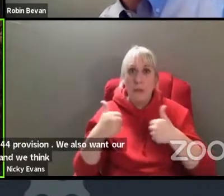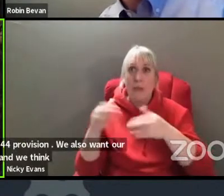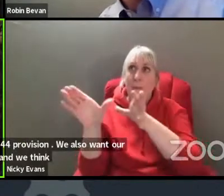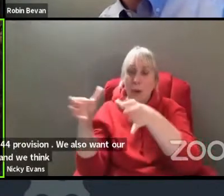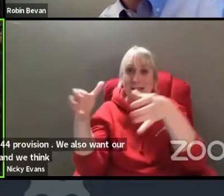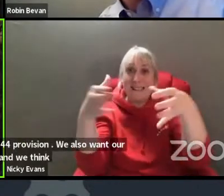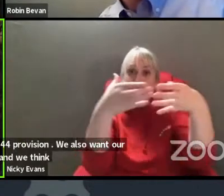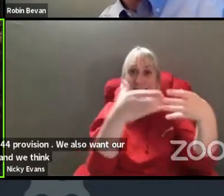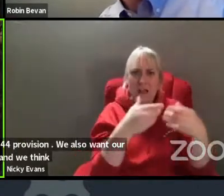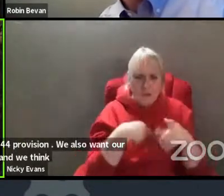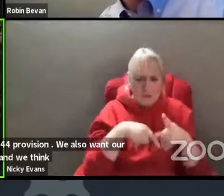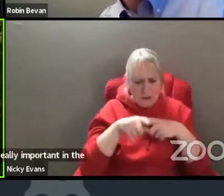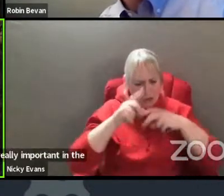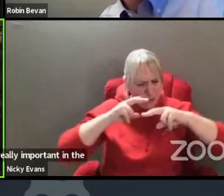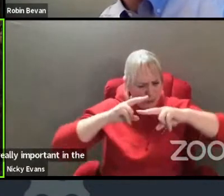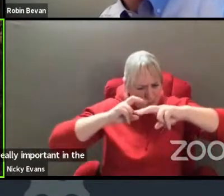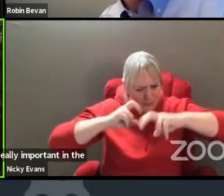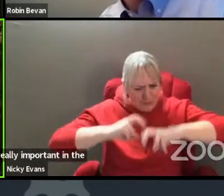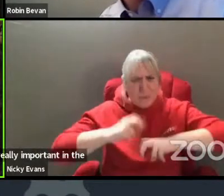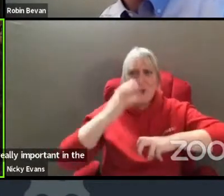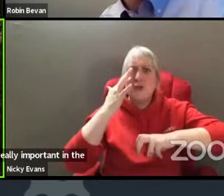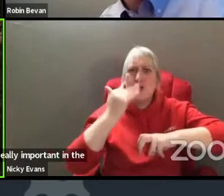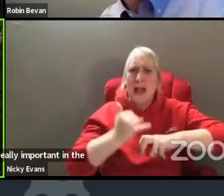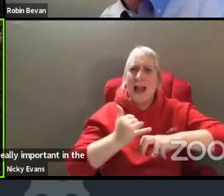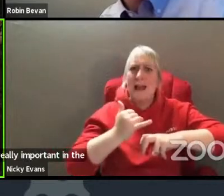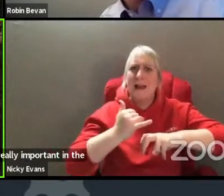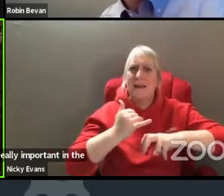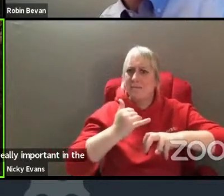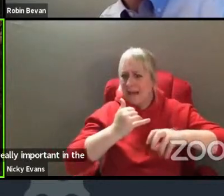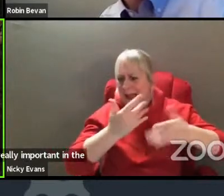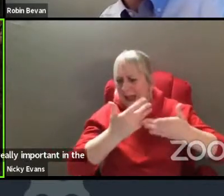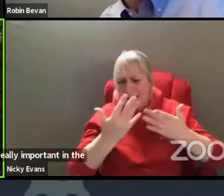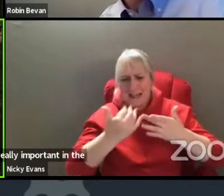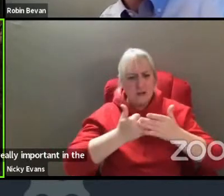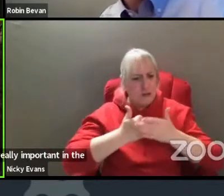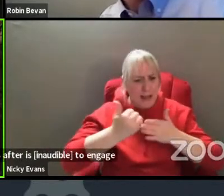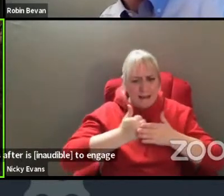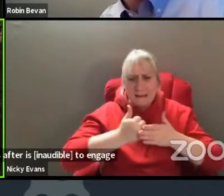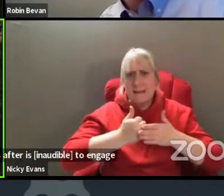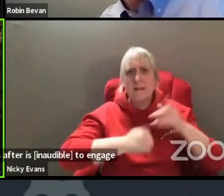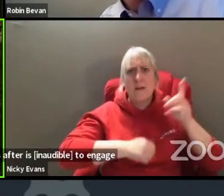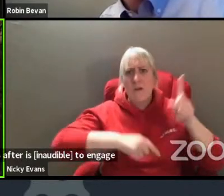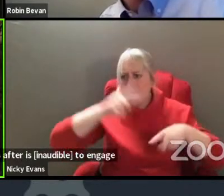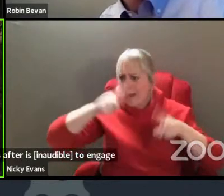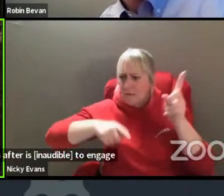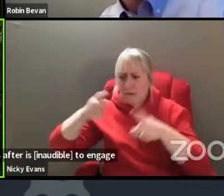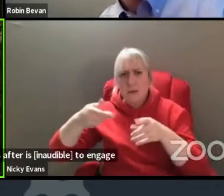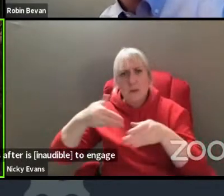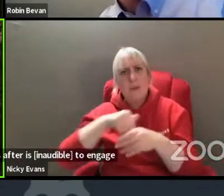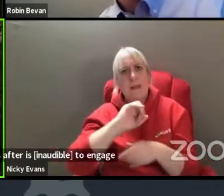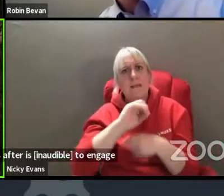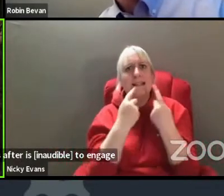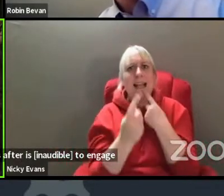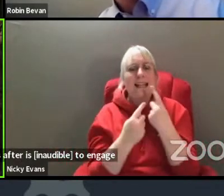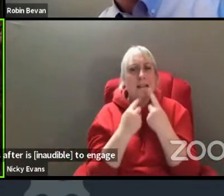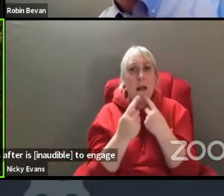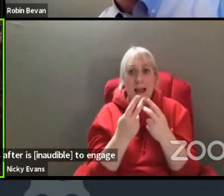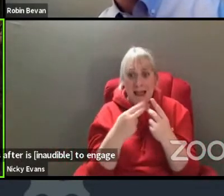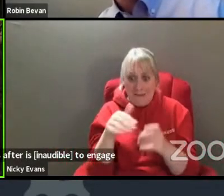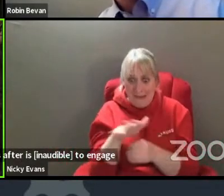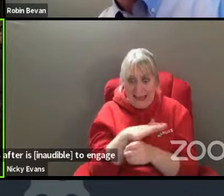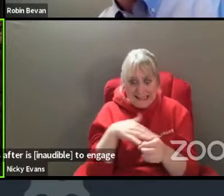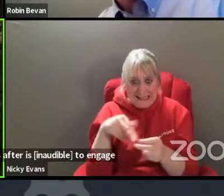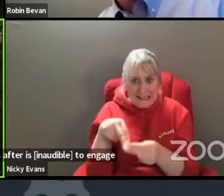data. The cases do vary across the country, and if cases are going up, then there is a really